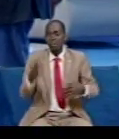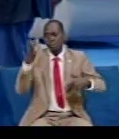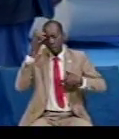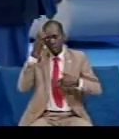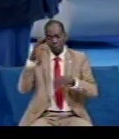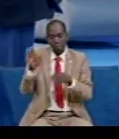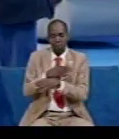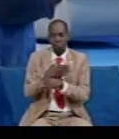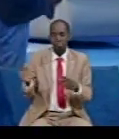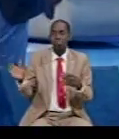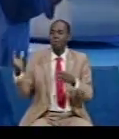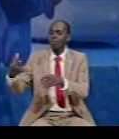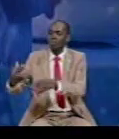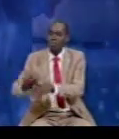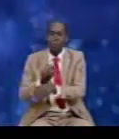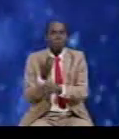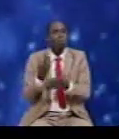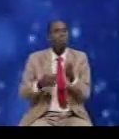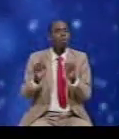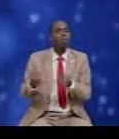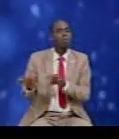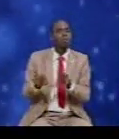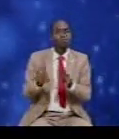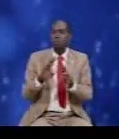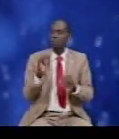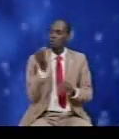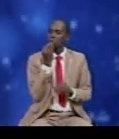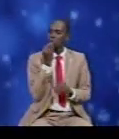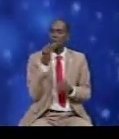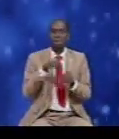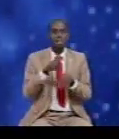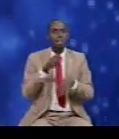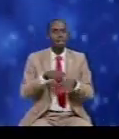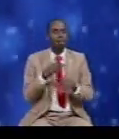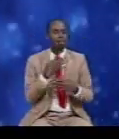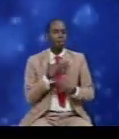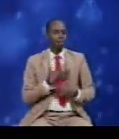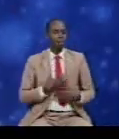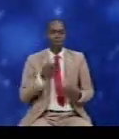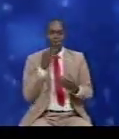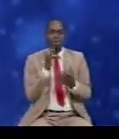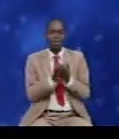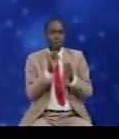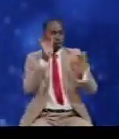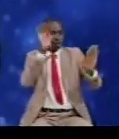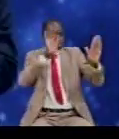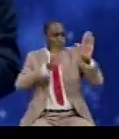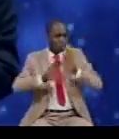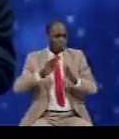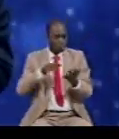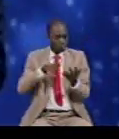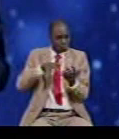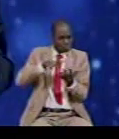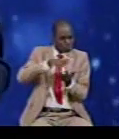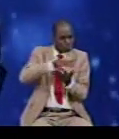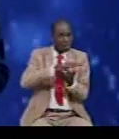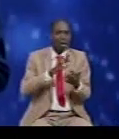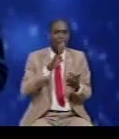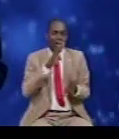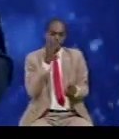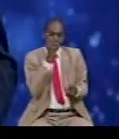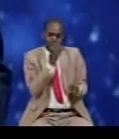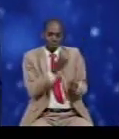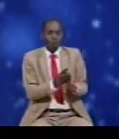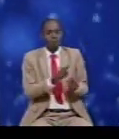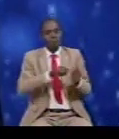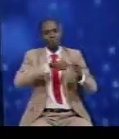they do? Because there's no food in a time of famine. And he says trouble. And these are the beginnings of